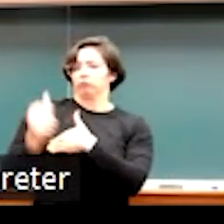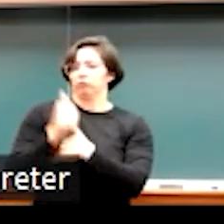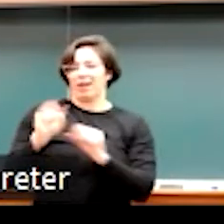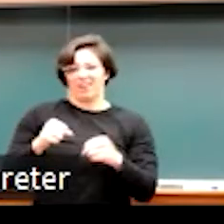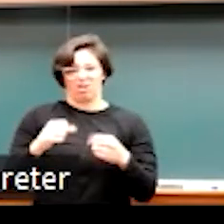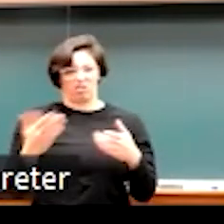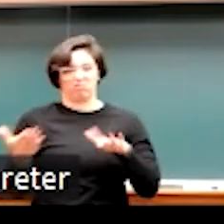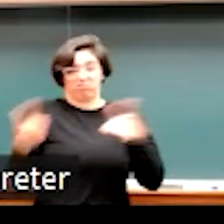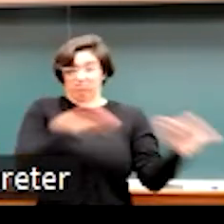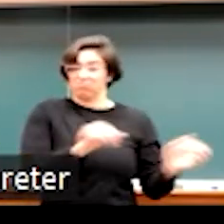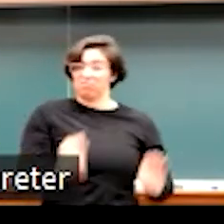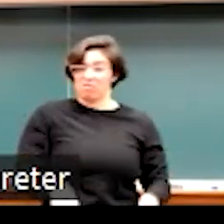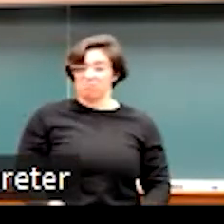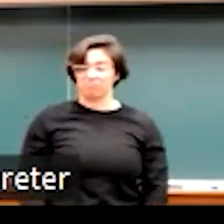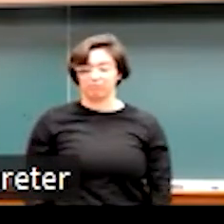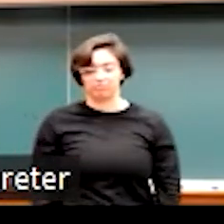potentially fatal health effects.